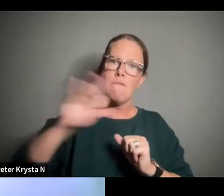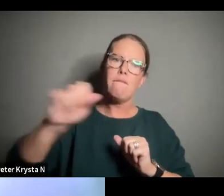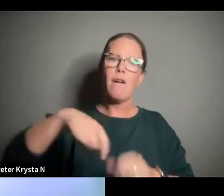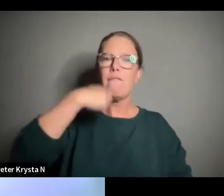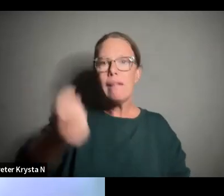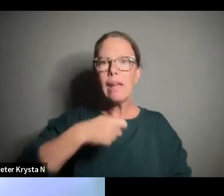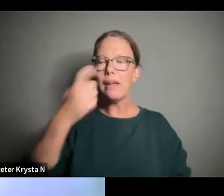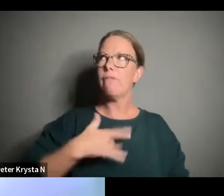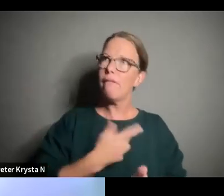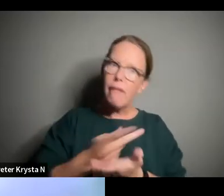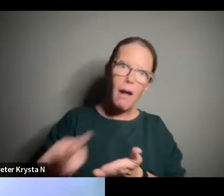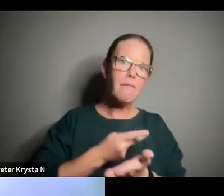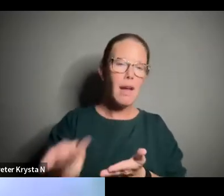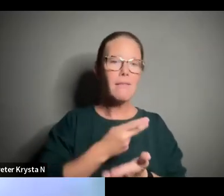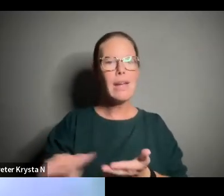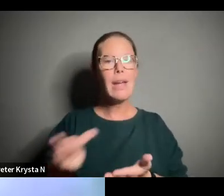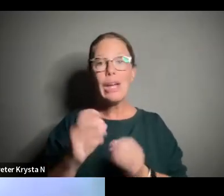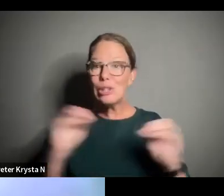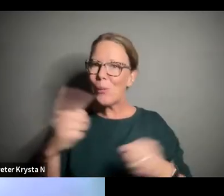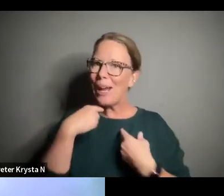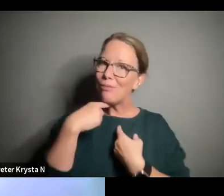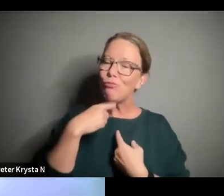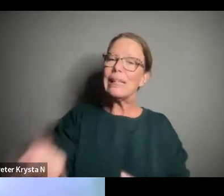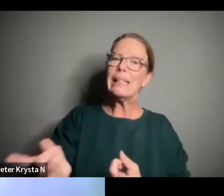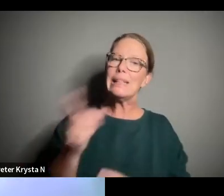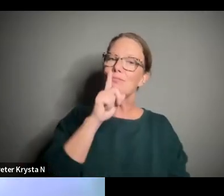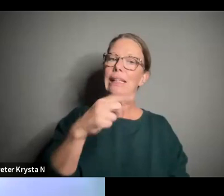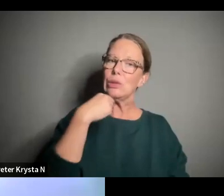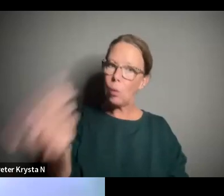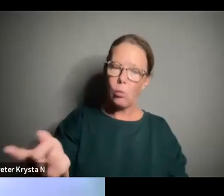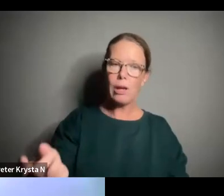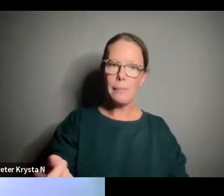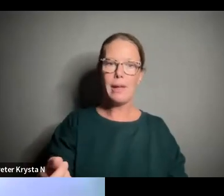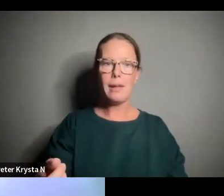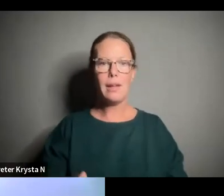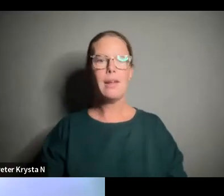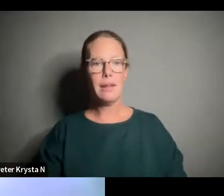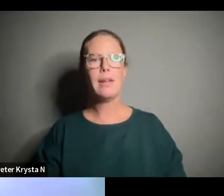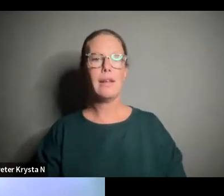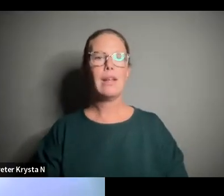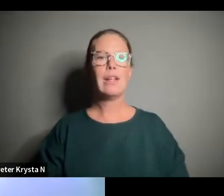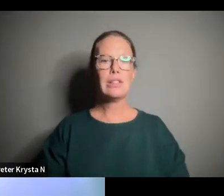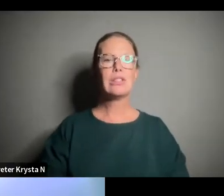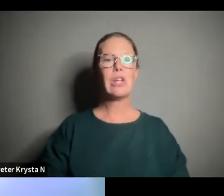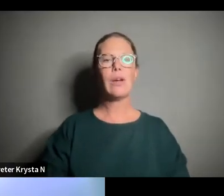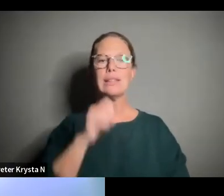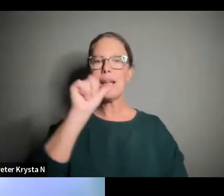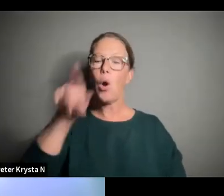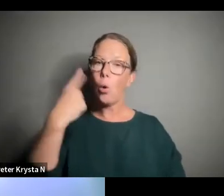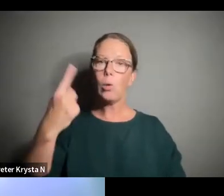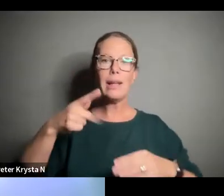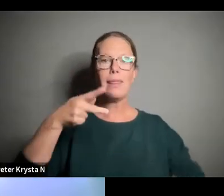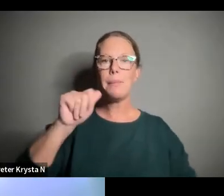felt like failing, and nobody had let him talk yet. Nobody had put in a passing-mirror valve. All these little things that we work on, that it's not just the pacing,